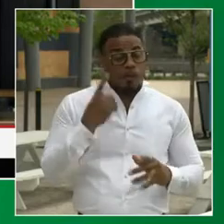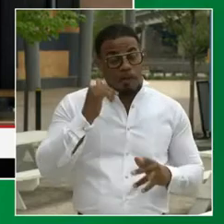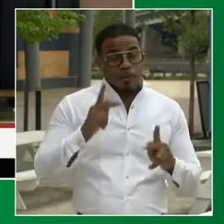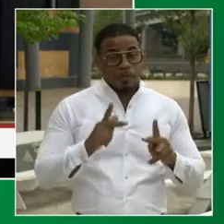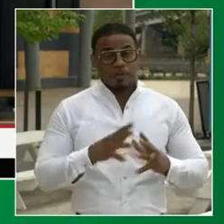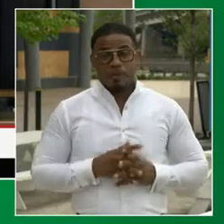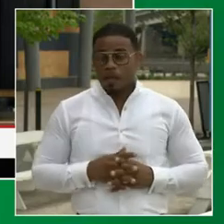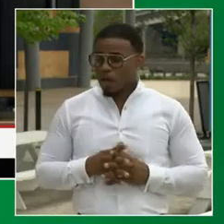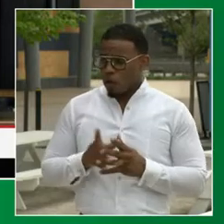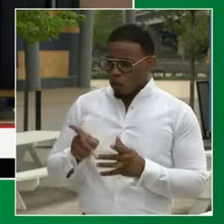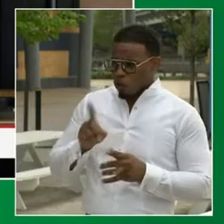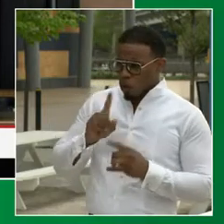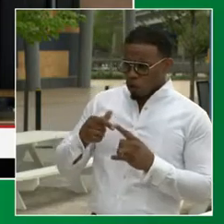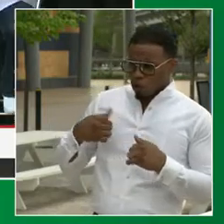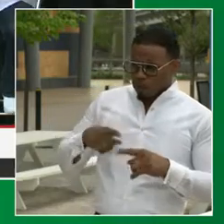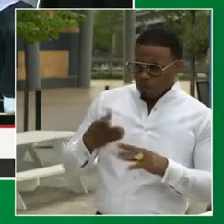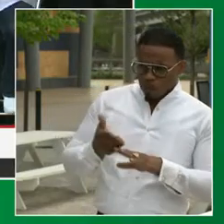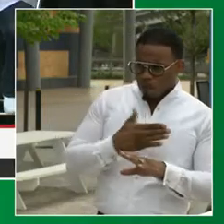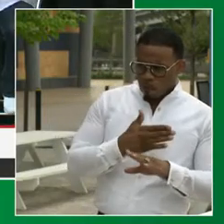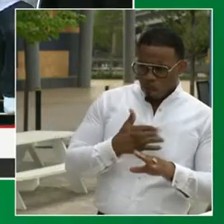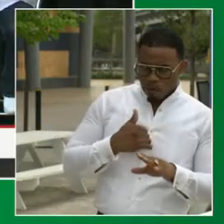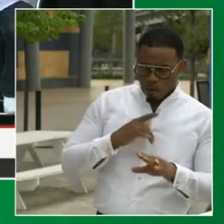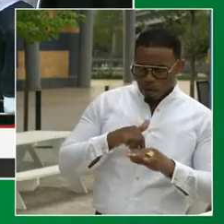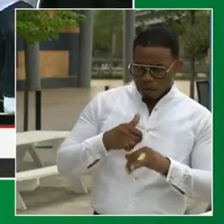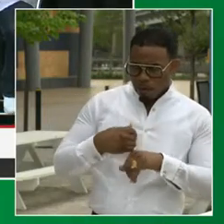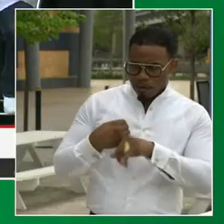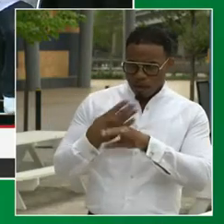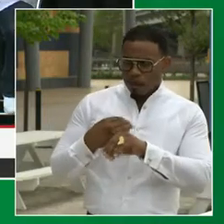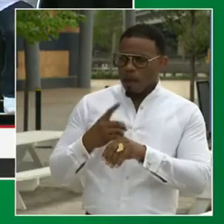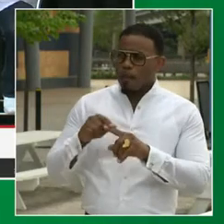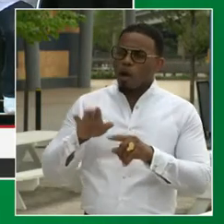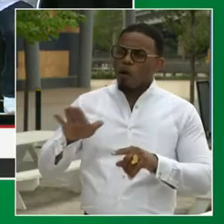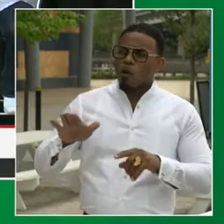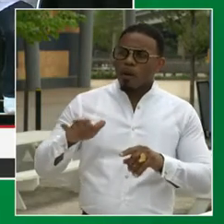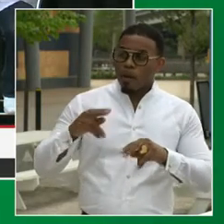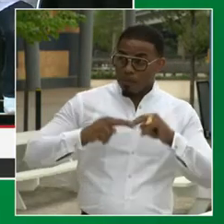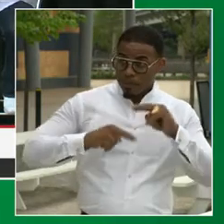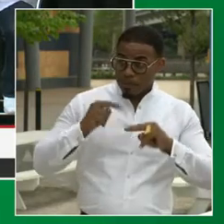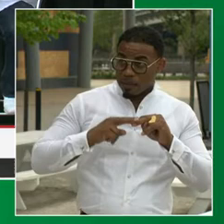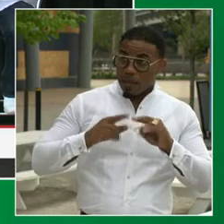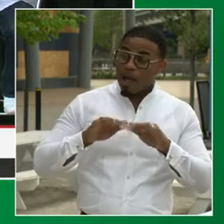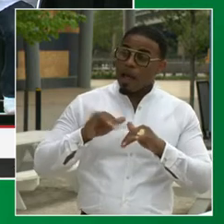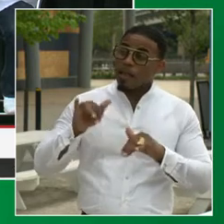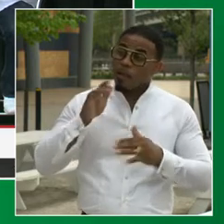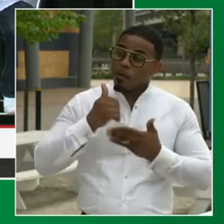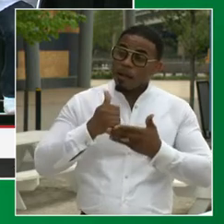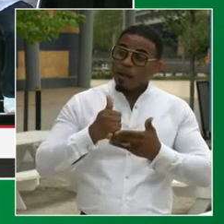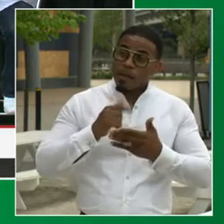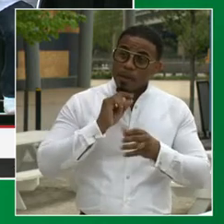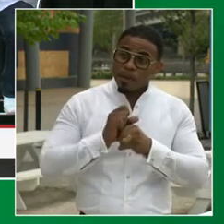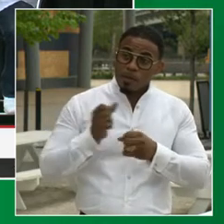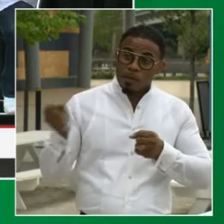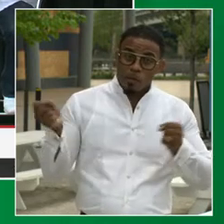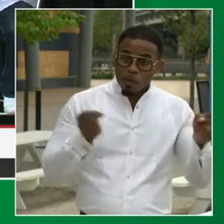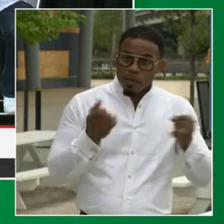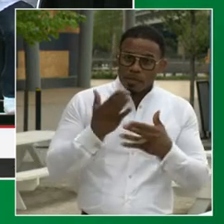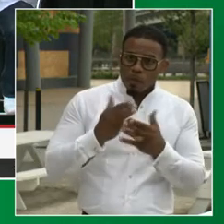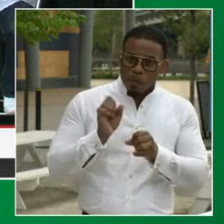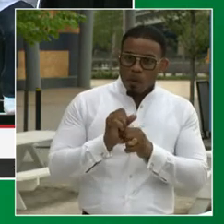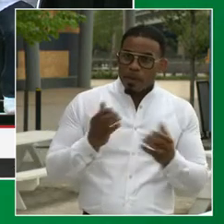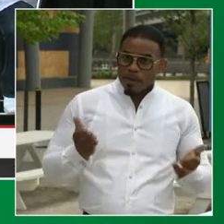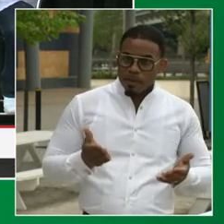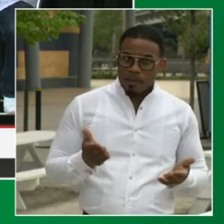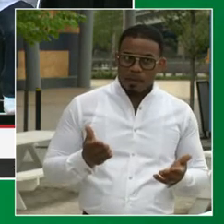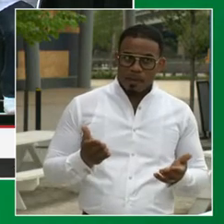businesses. And you were talking to us before we went on air about your facility and how that's going to help actually bring some of that work